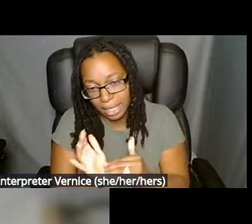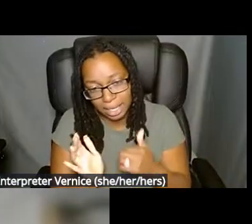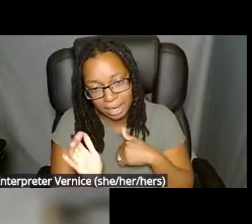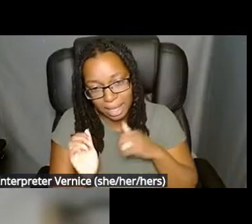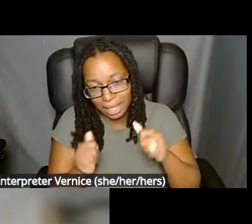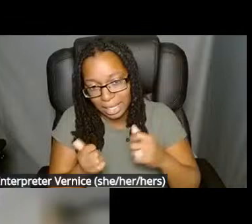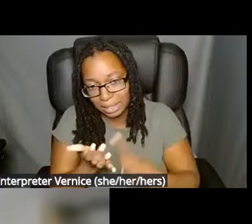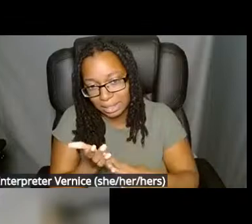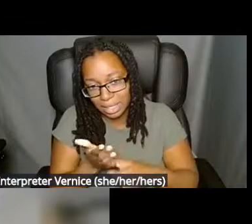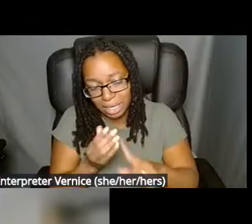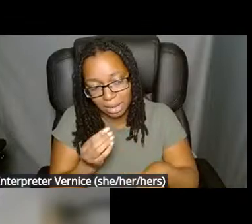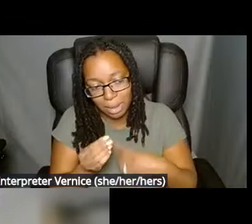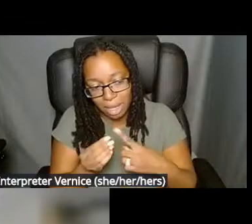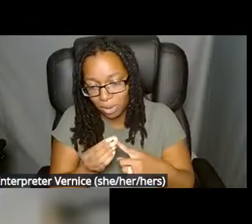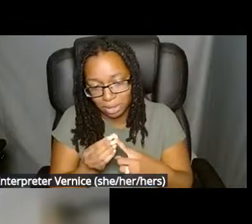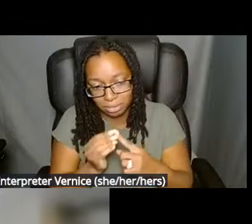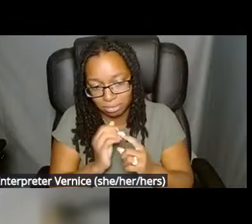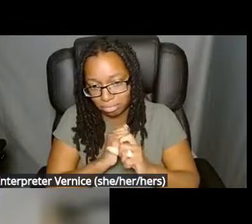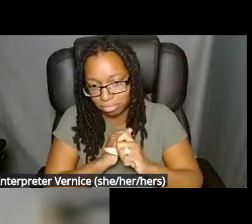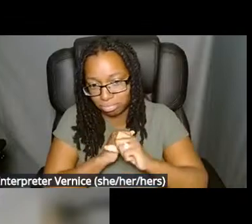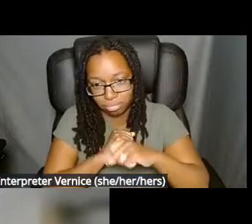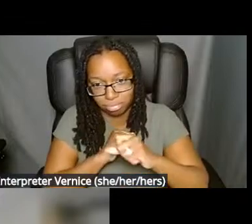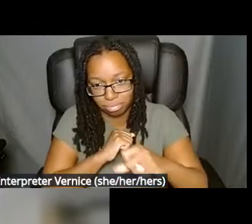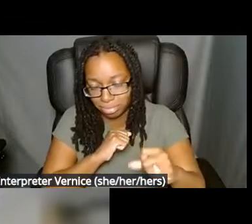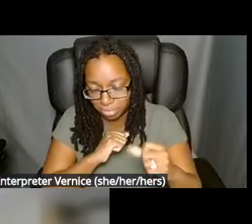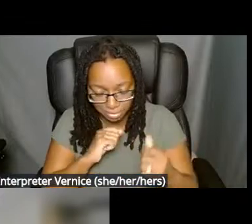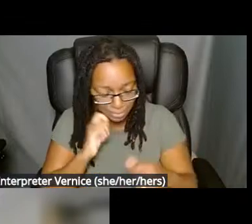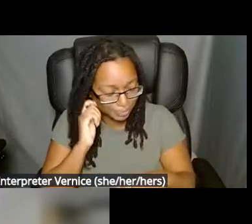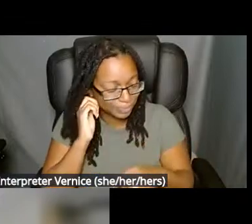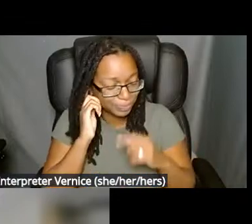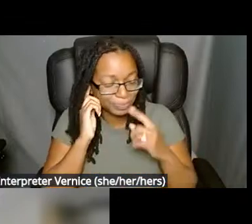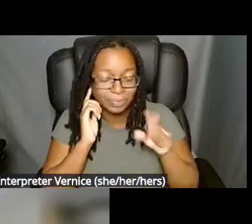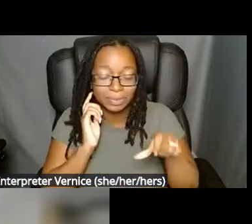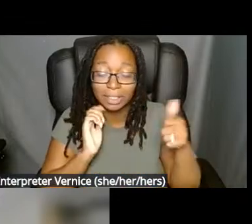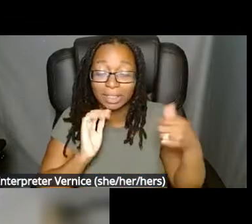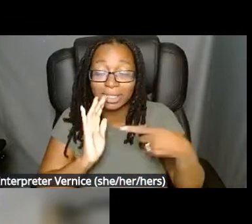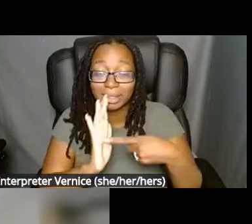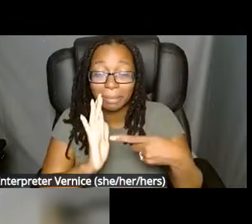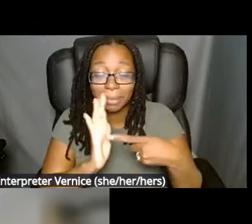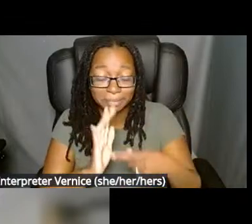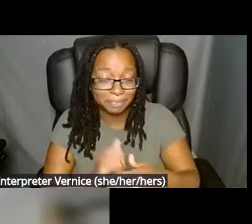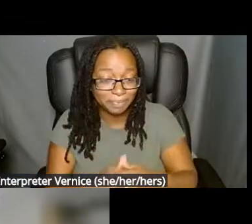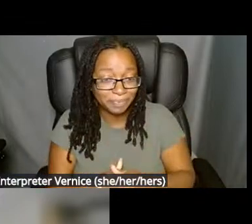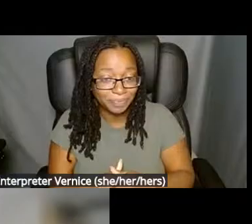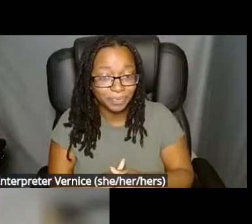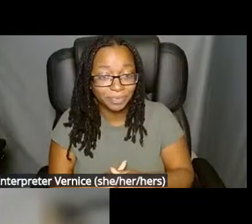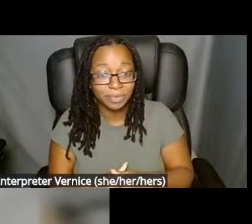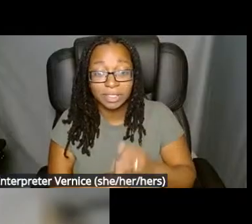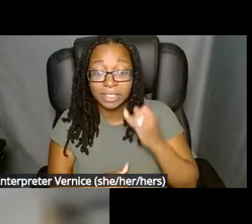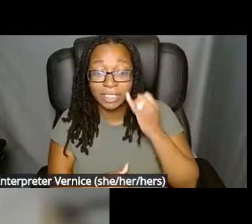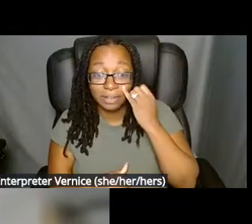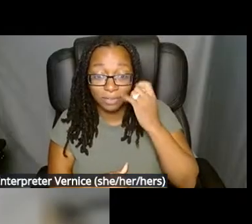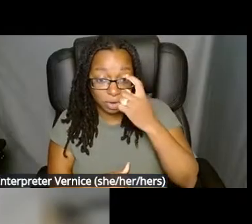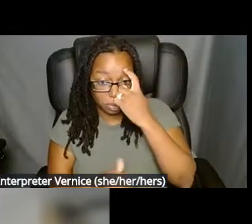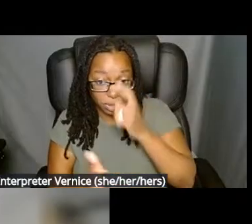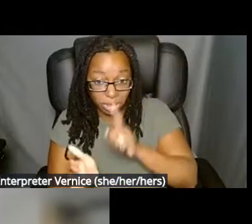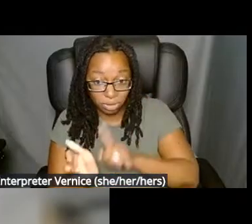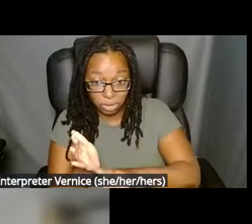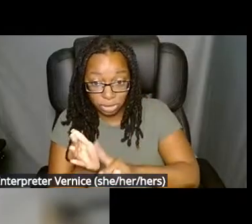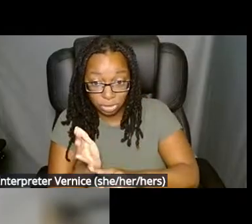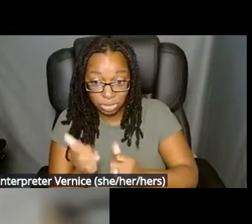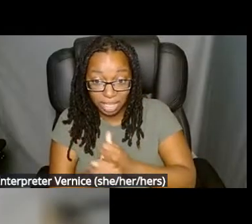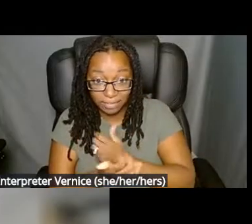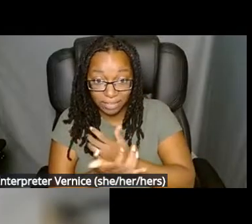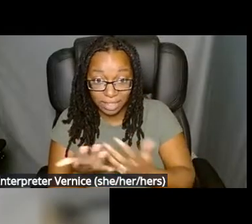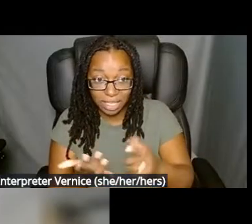example, um, if you're into brain research and everything, back in the days, you need to stain different